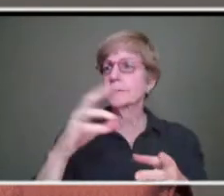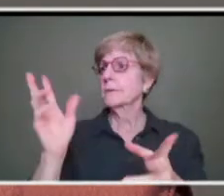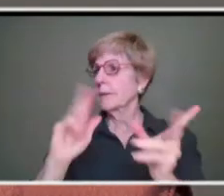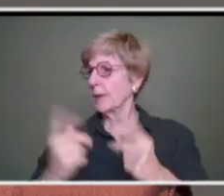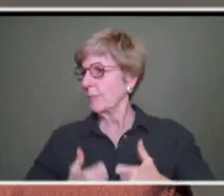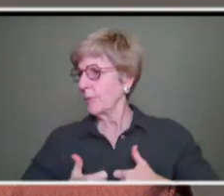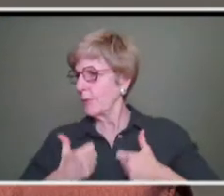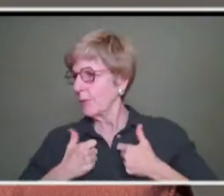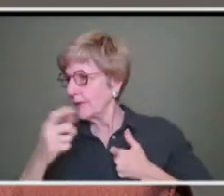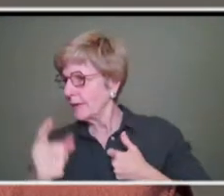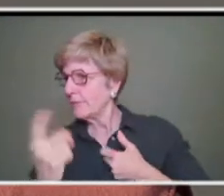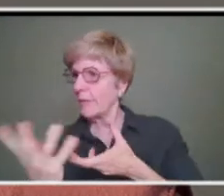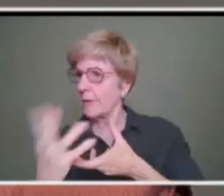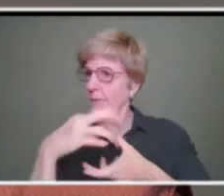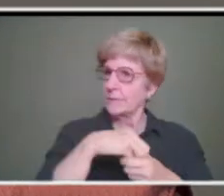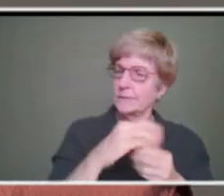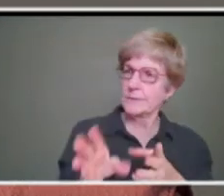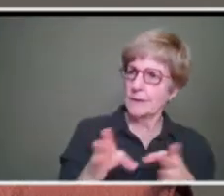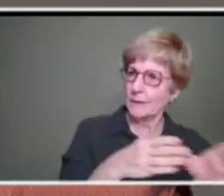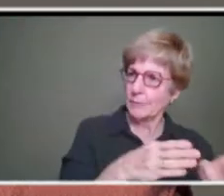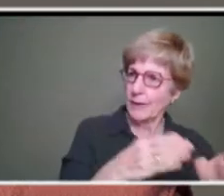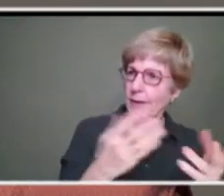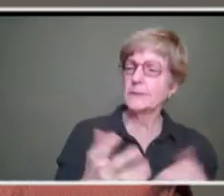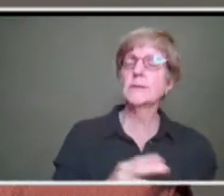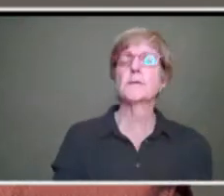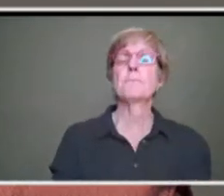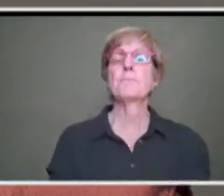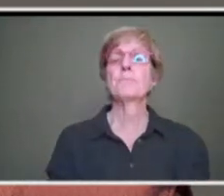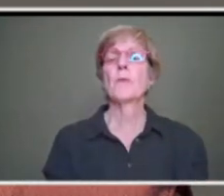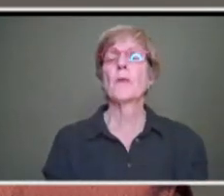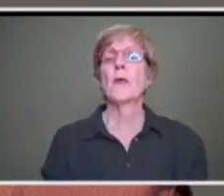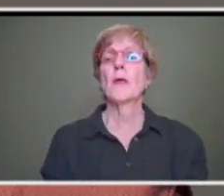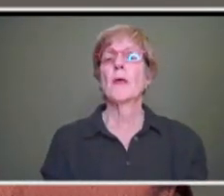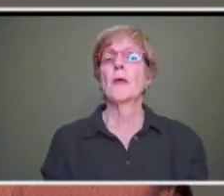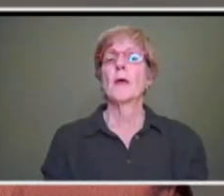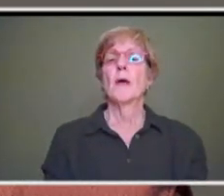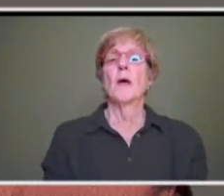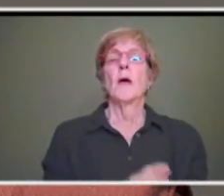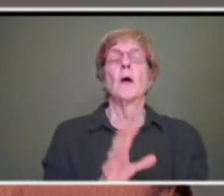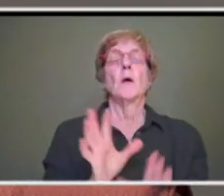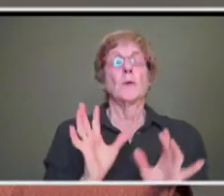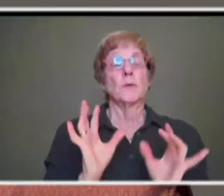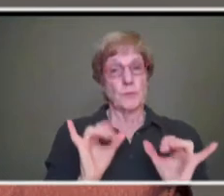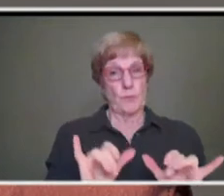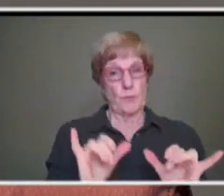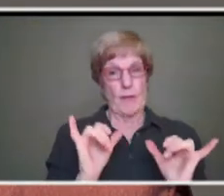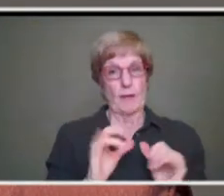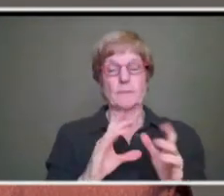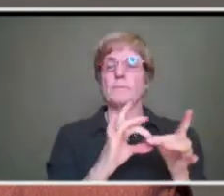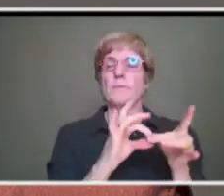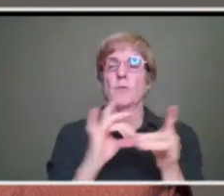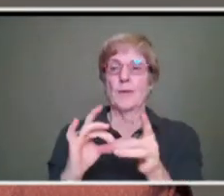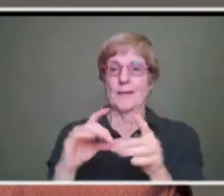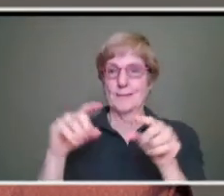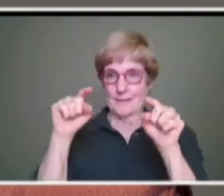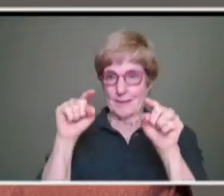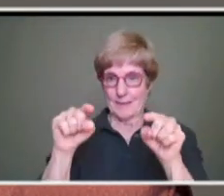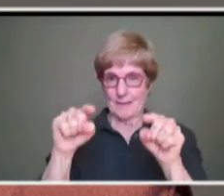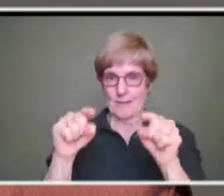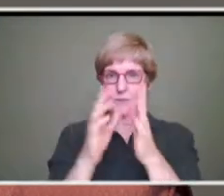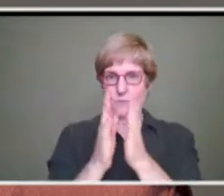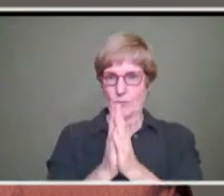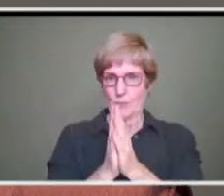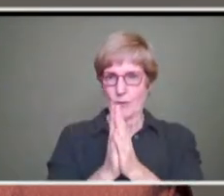into those plans that would not otherwise be there that said as it relates to this one